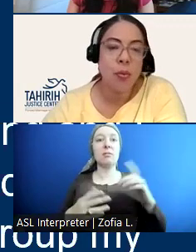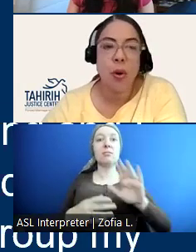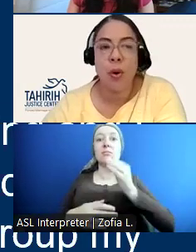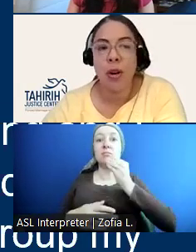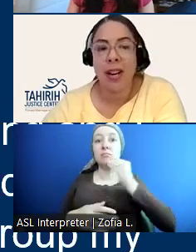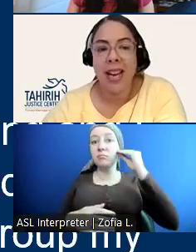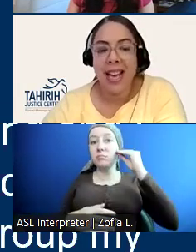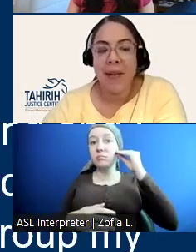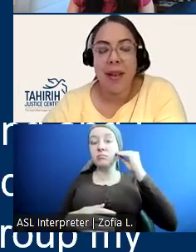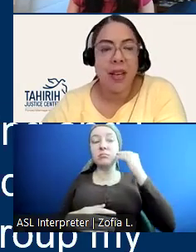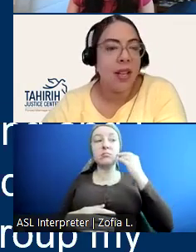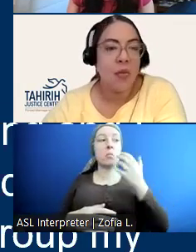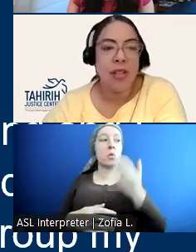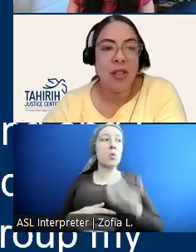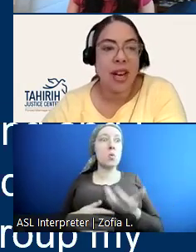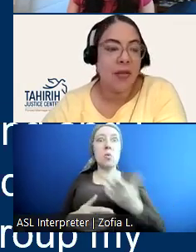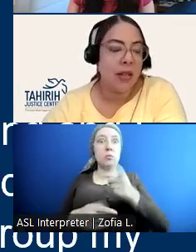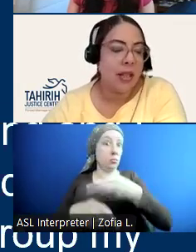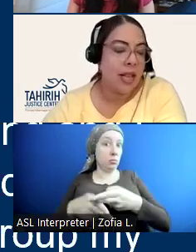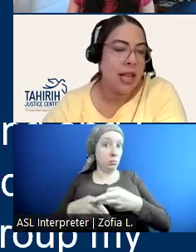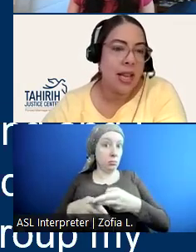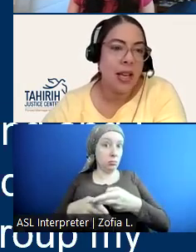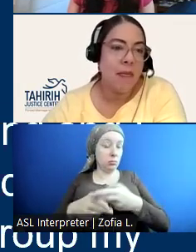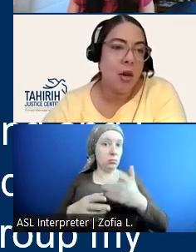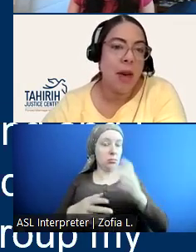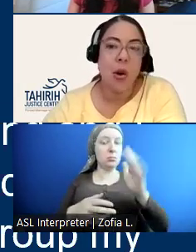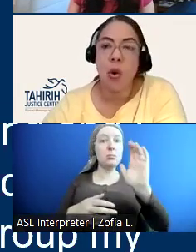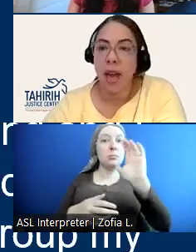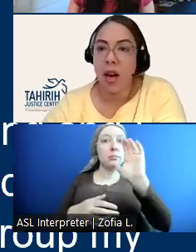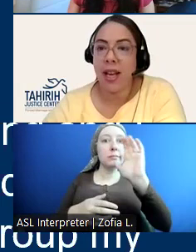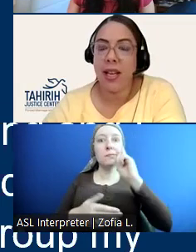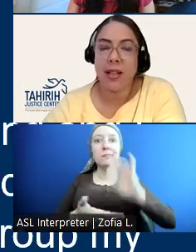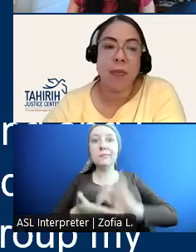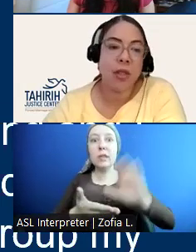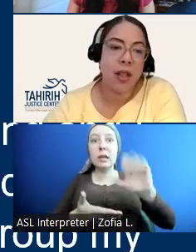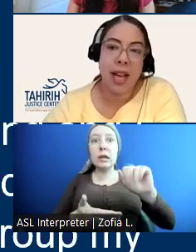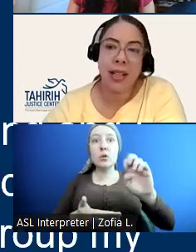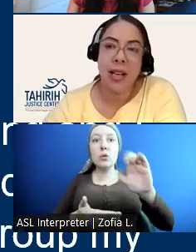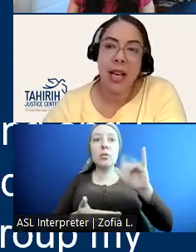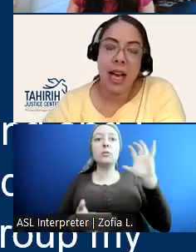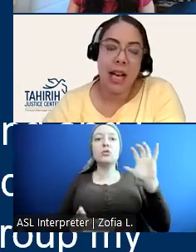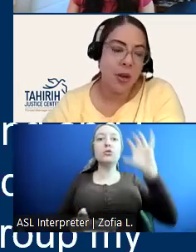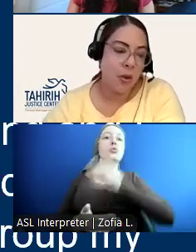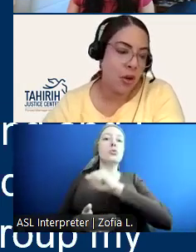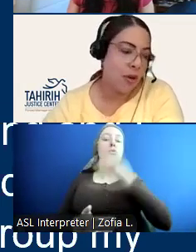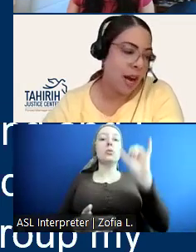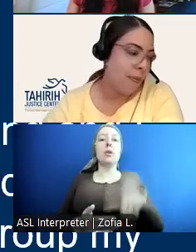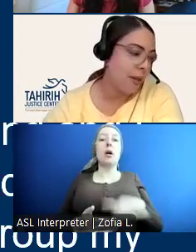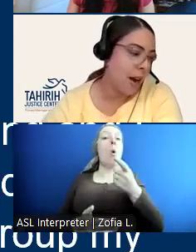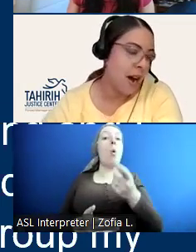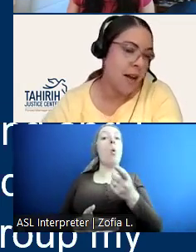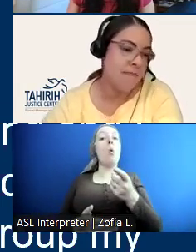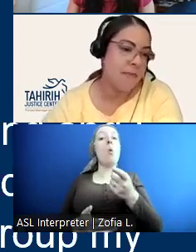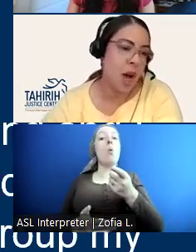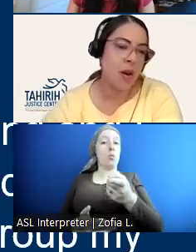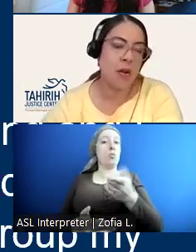home, or as you mentioned, right, in seeking any, you know, medical care, right, the assumption that you know, you're perhaps